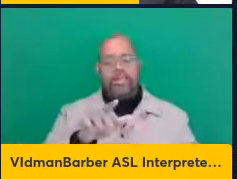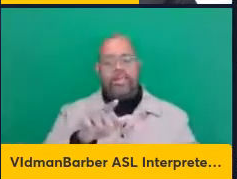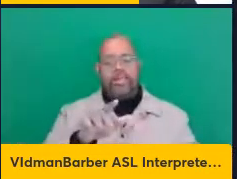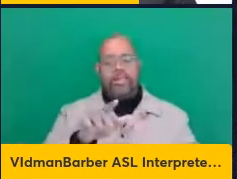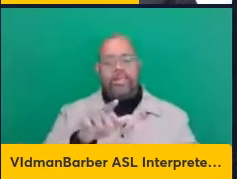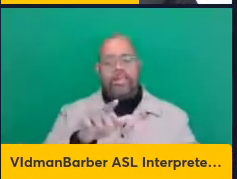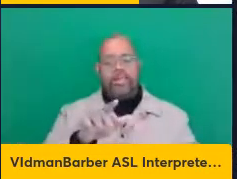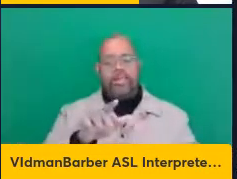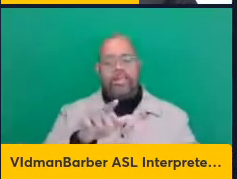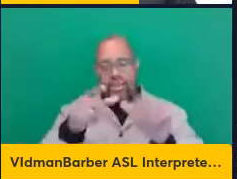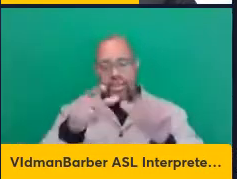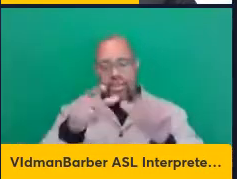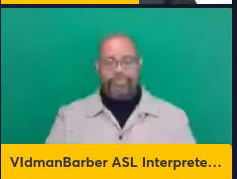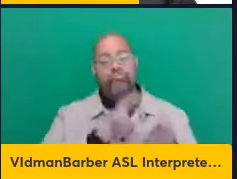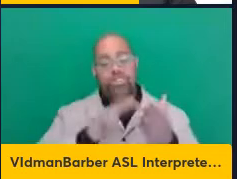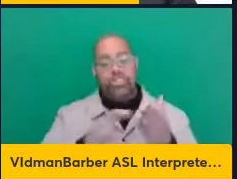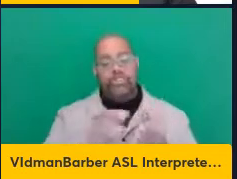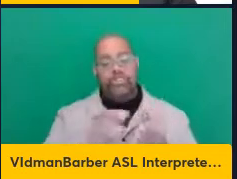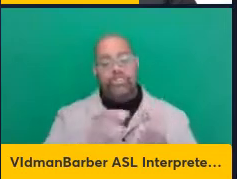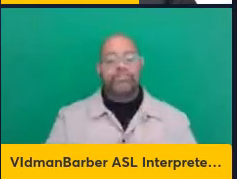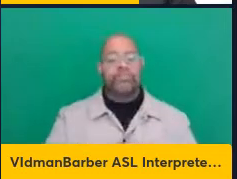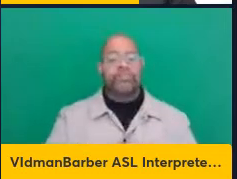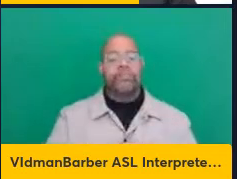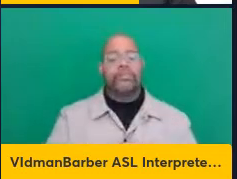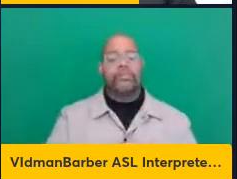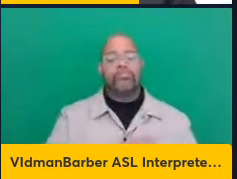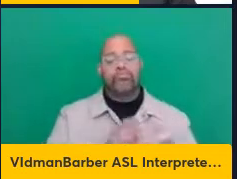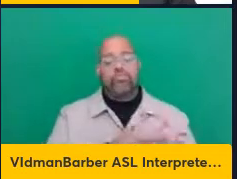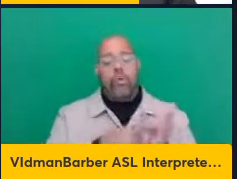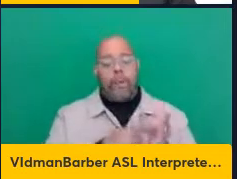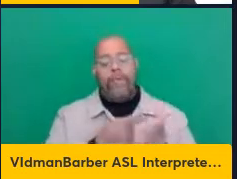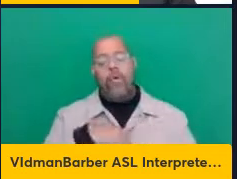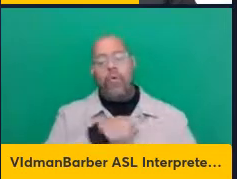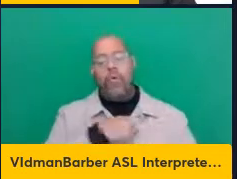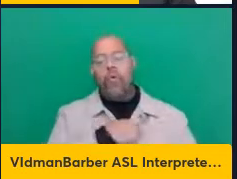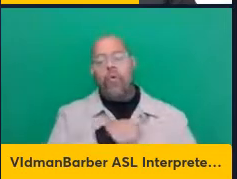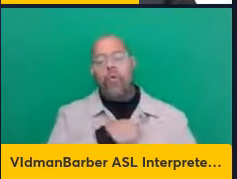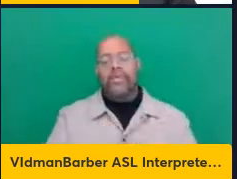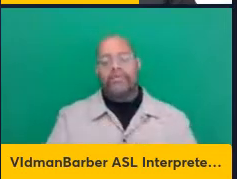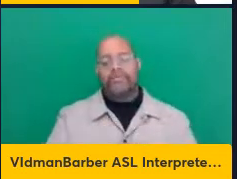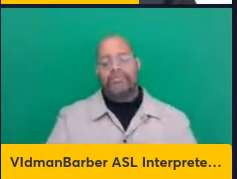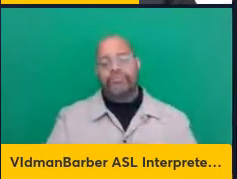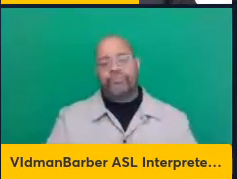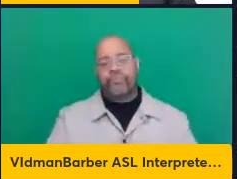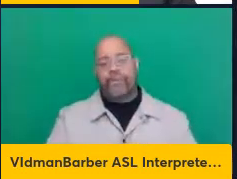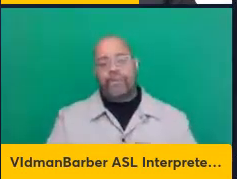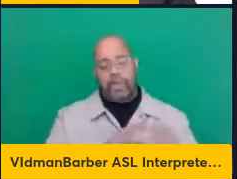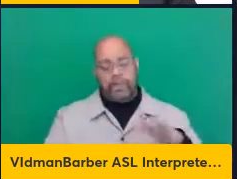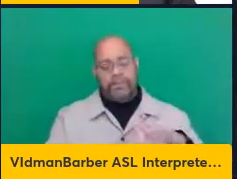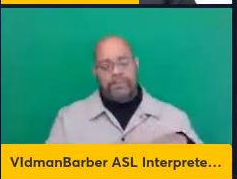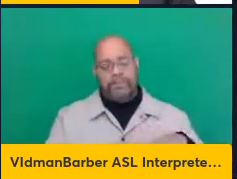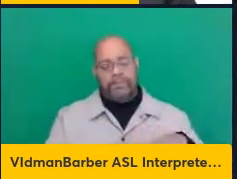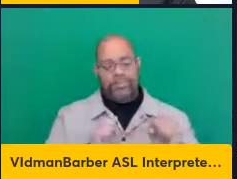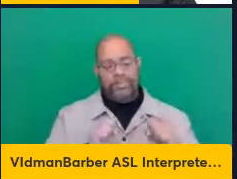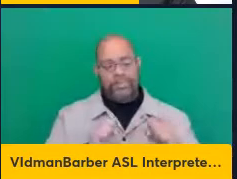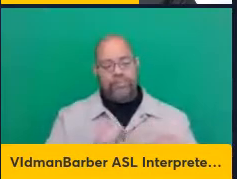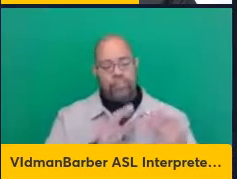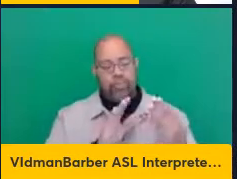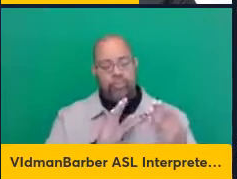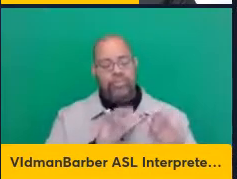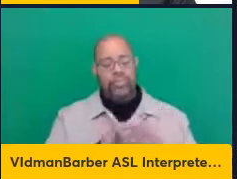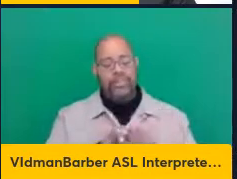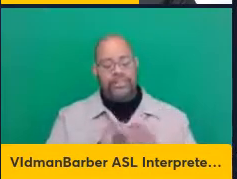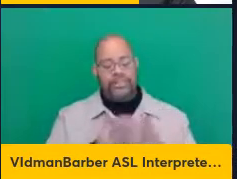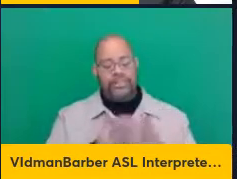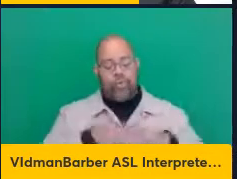In terms of our research mandate, we have basically taken an approach that is focused